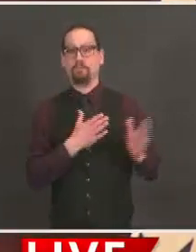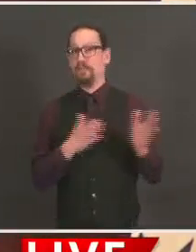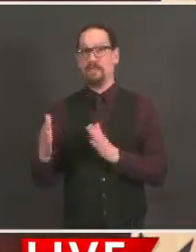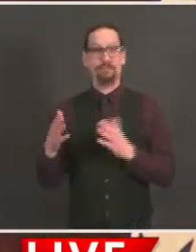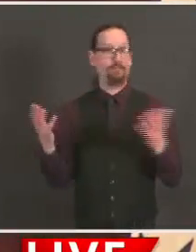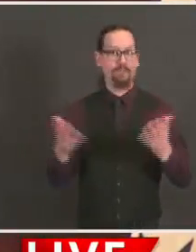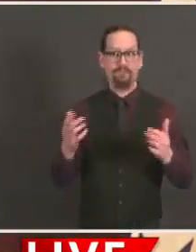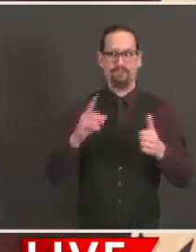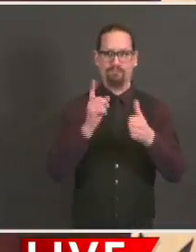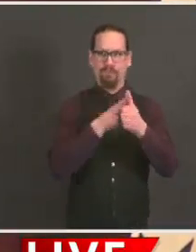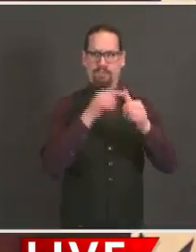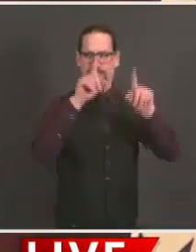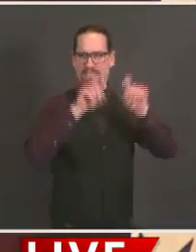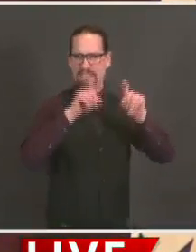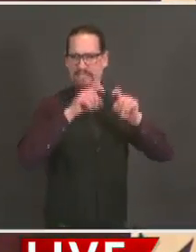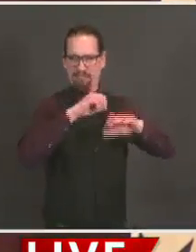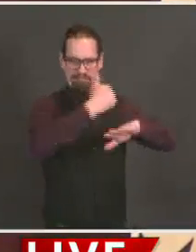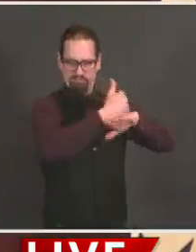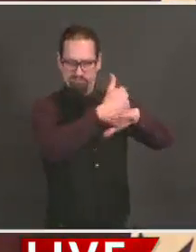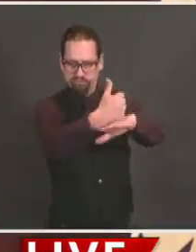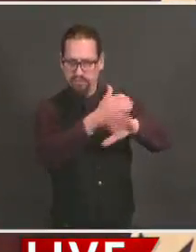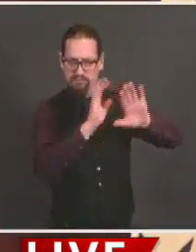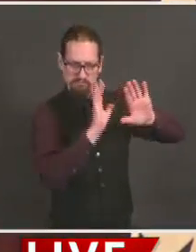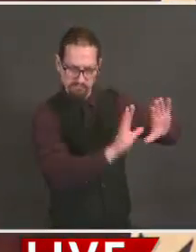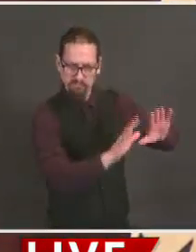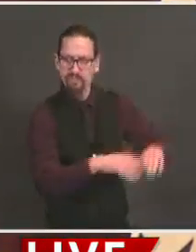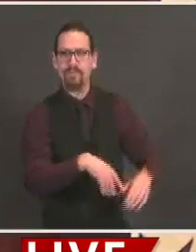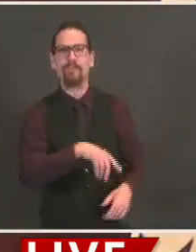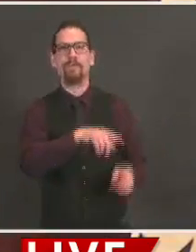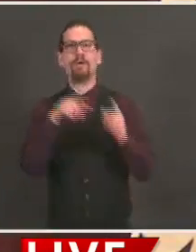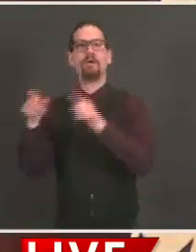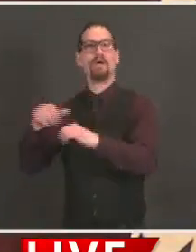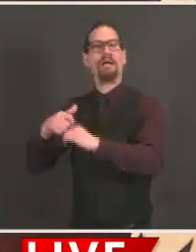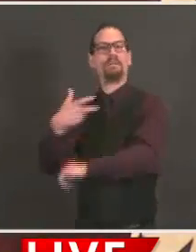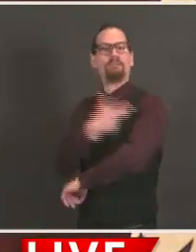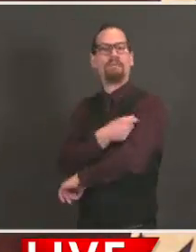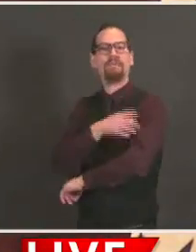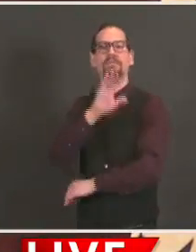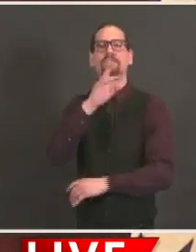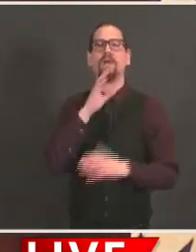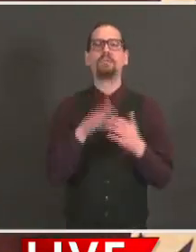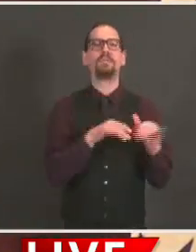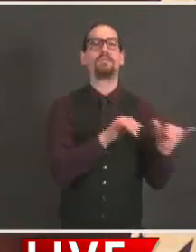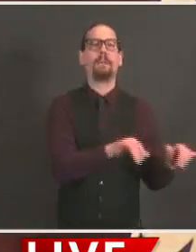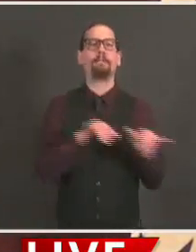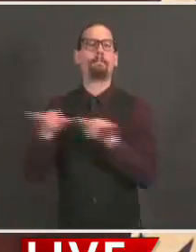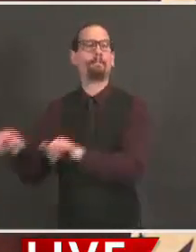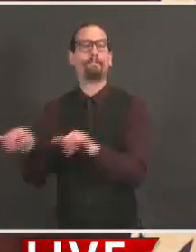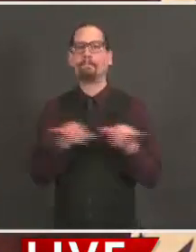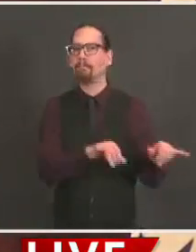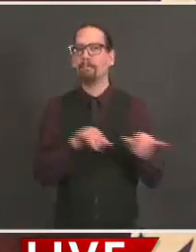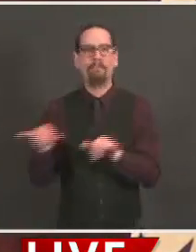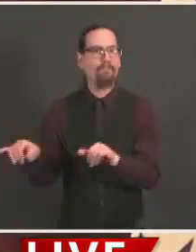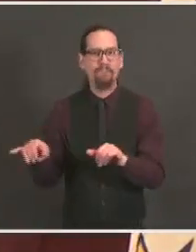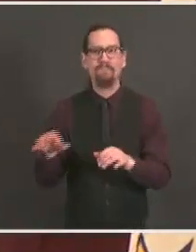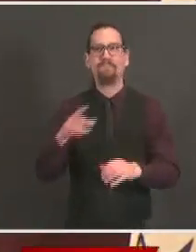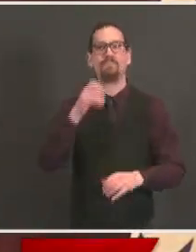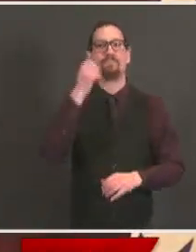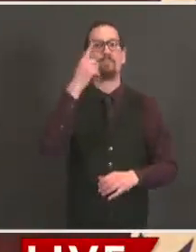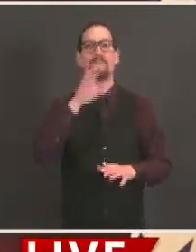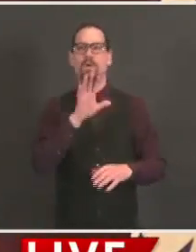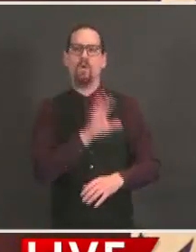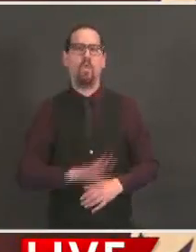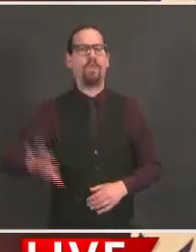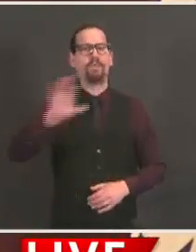locations throughout the state where you can go now to get tested for COVID-19. Not all of these testing sites